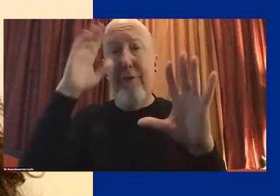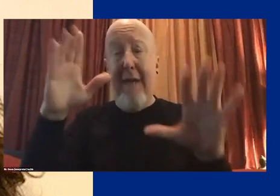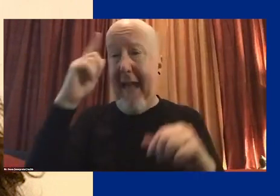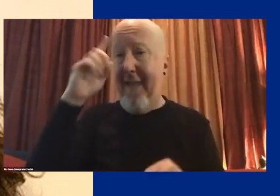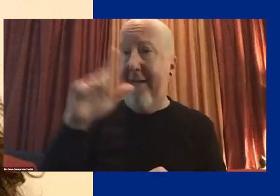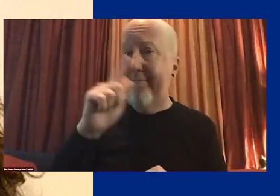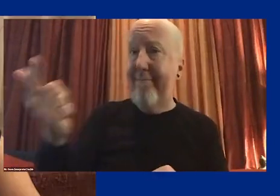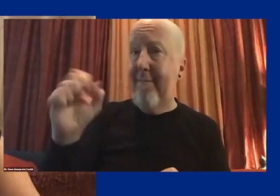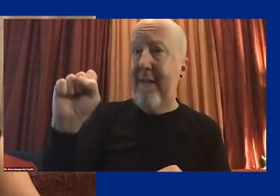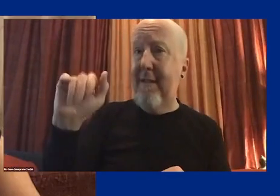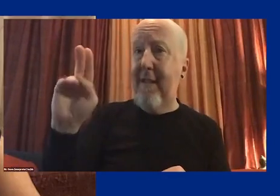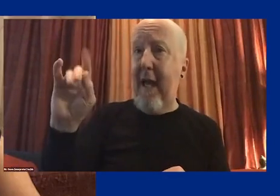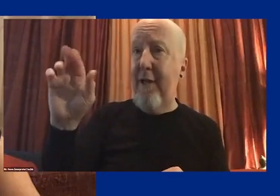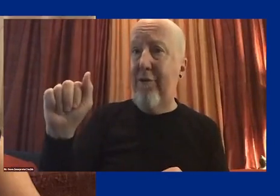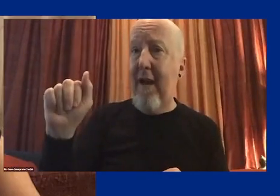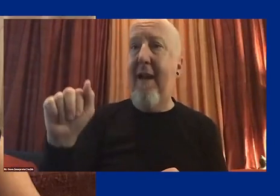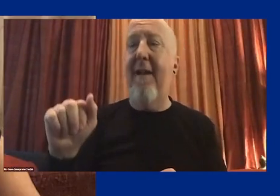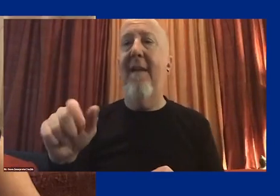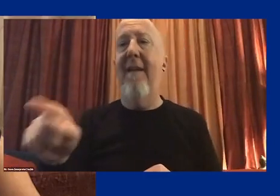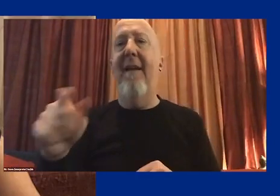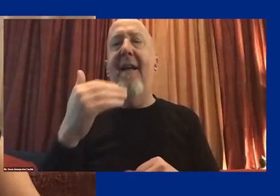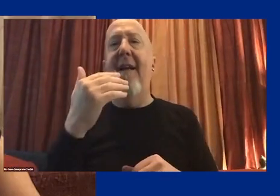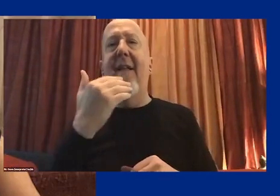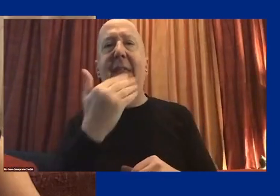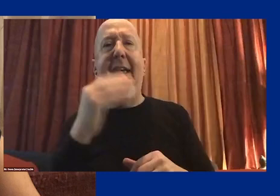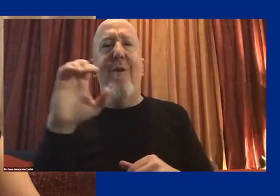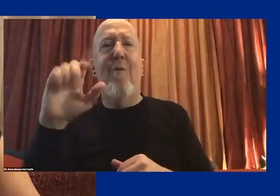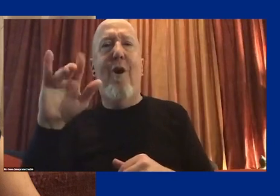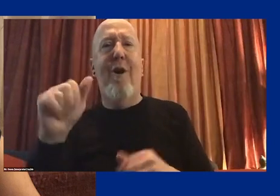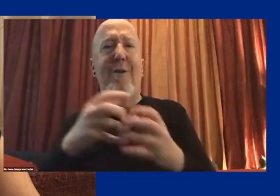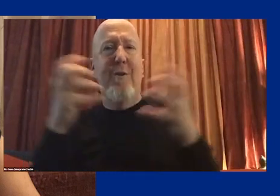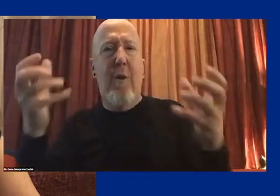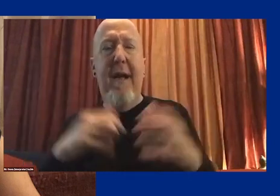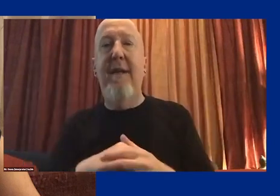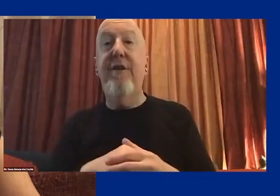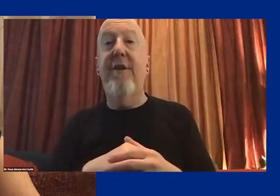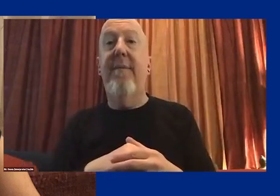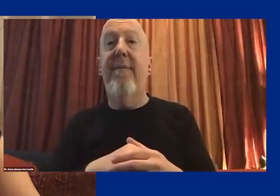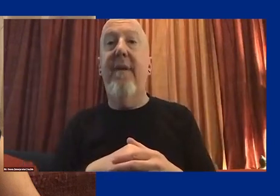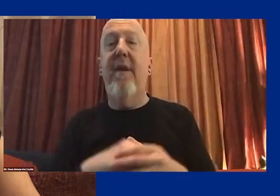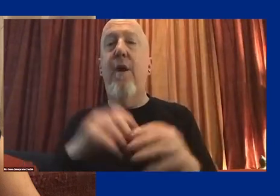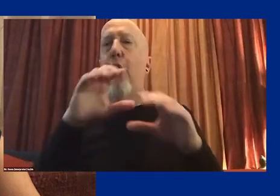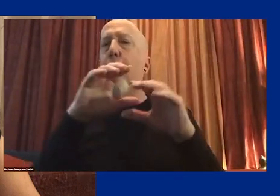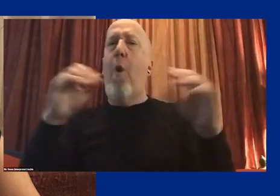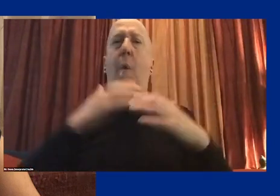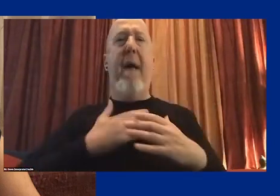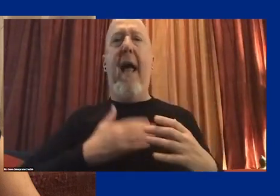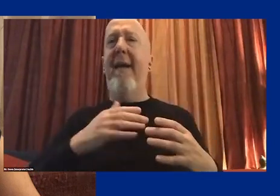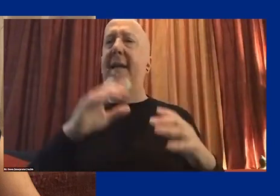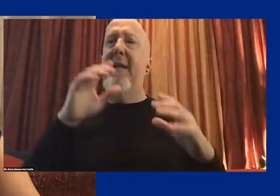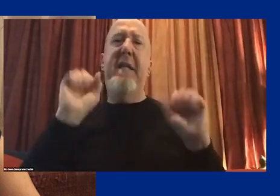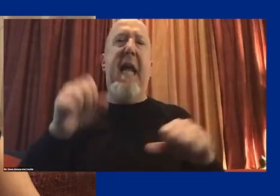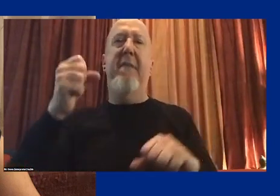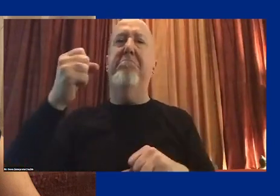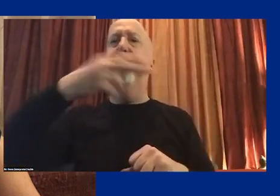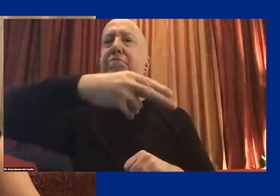up. Thank you so much, Claudia. The Nobody is Disposable campaign has